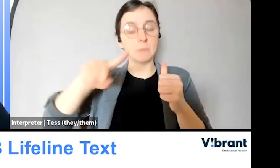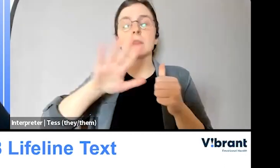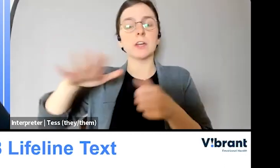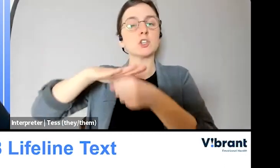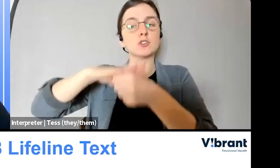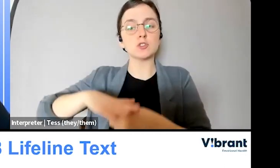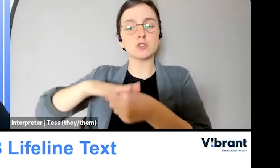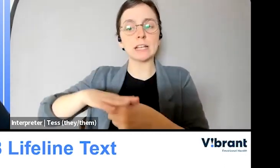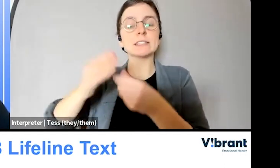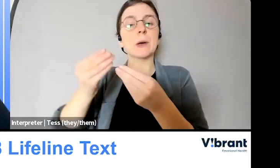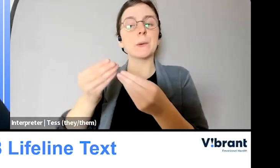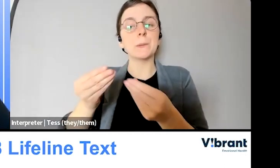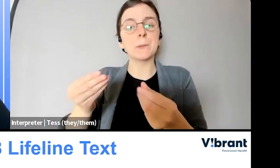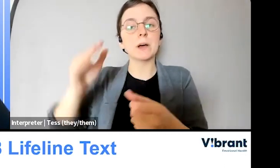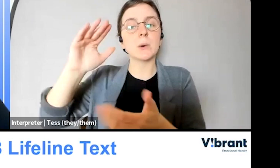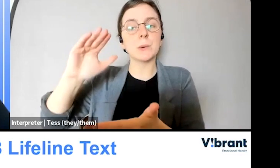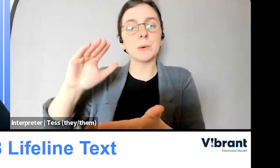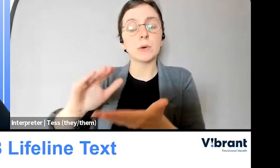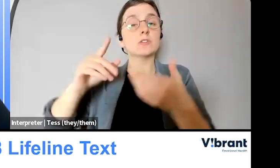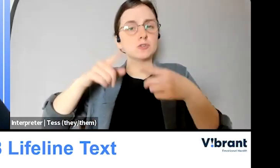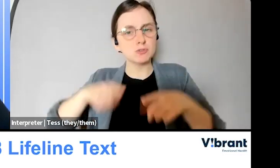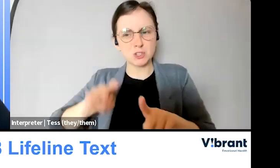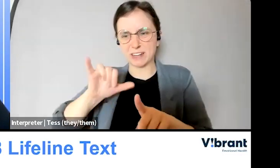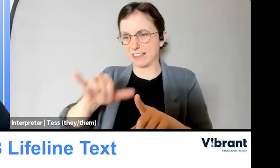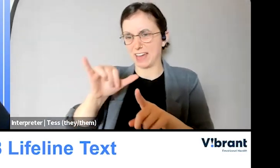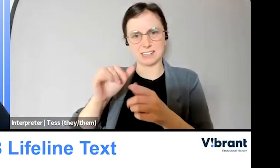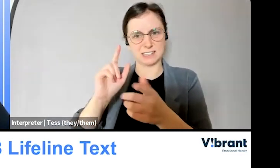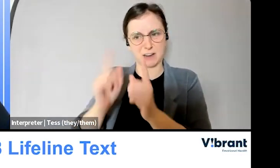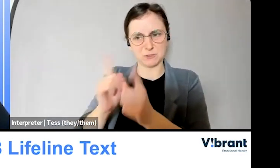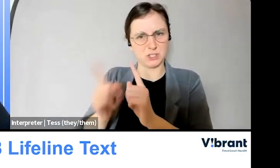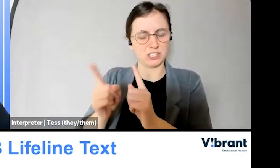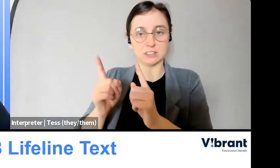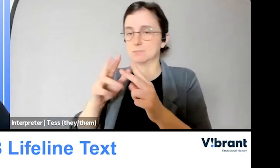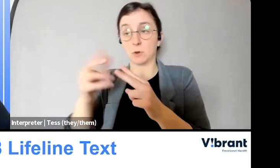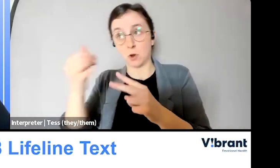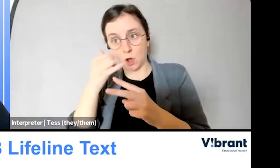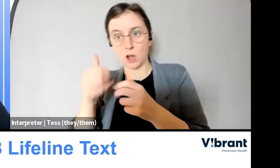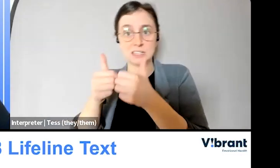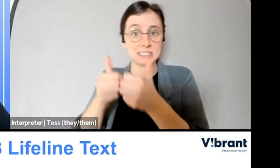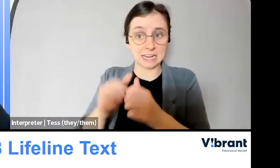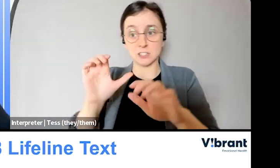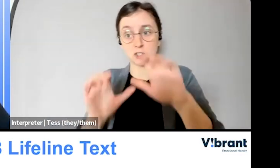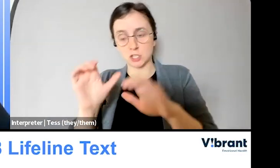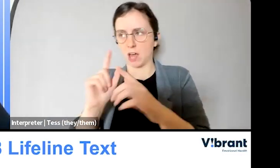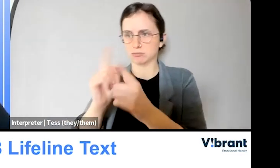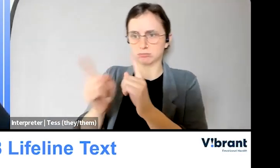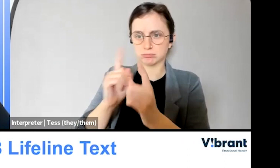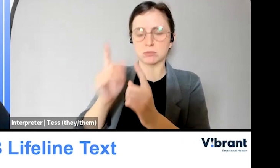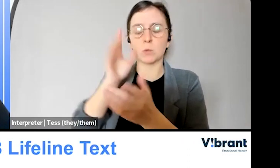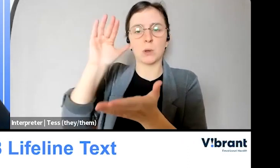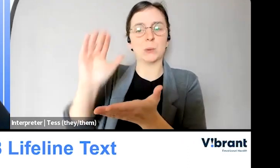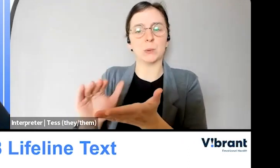on that conversation, either call, chat, or text. And so a small percentage